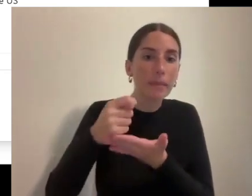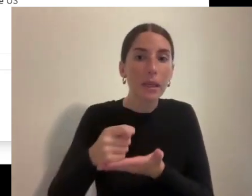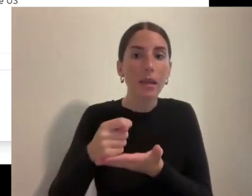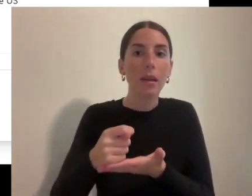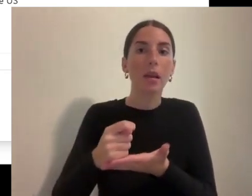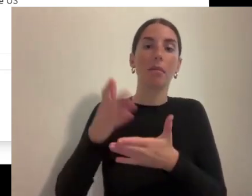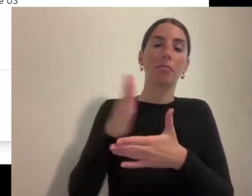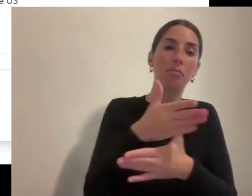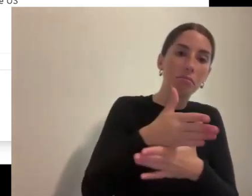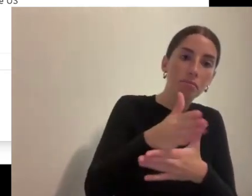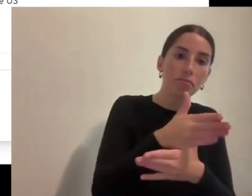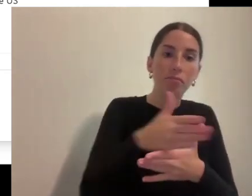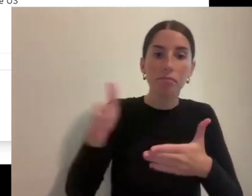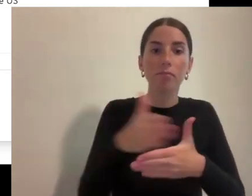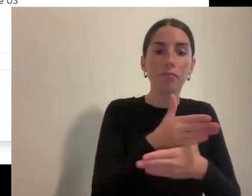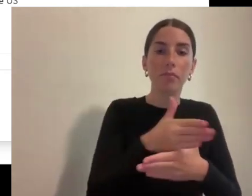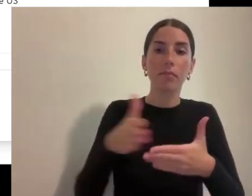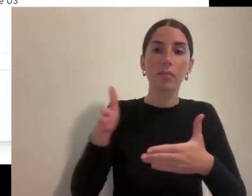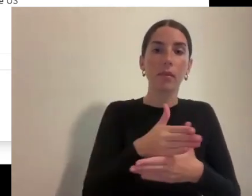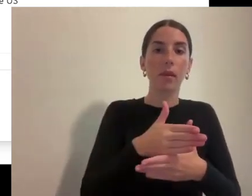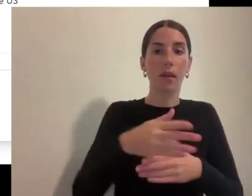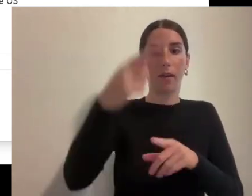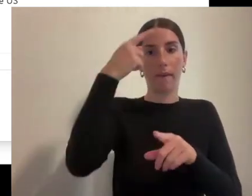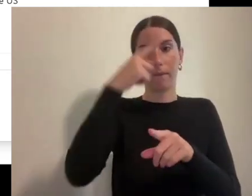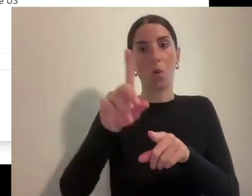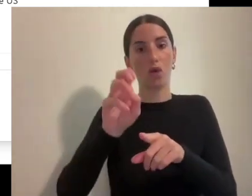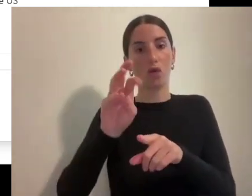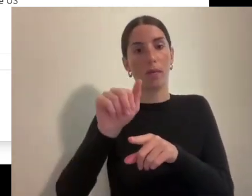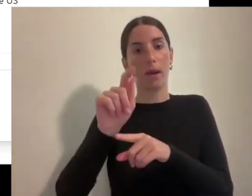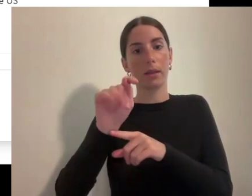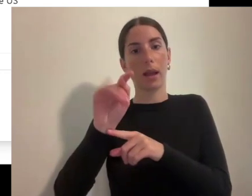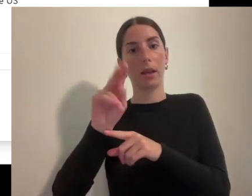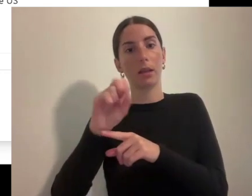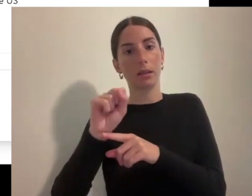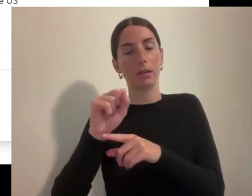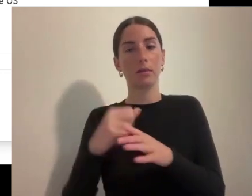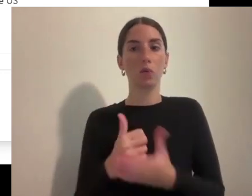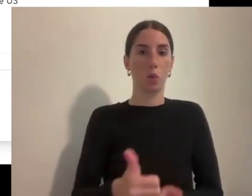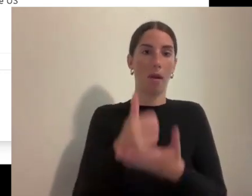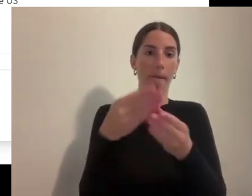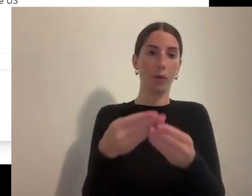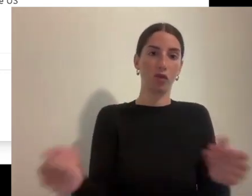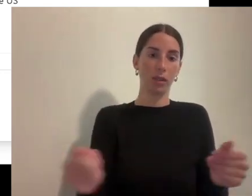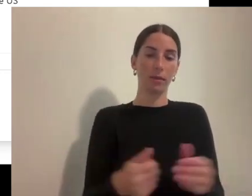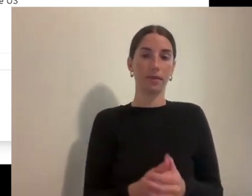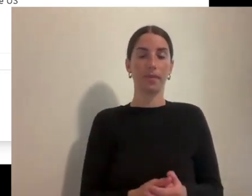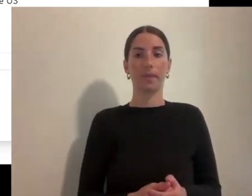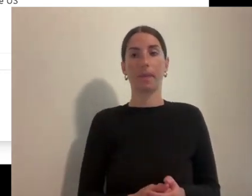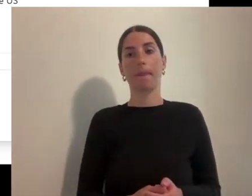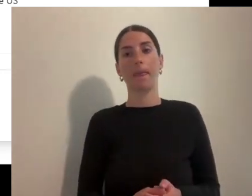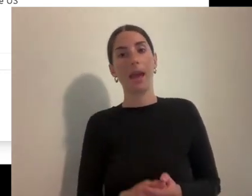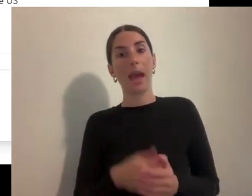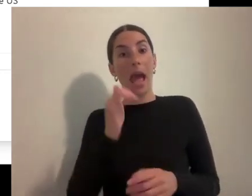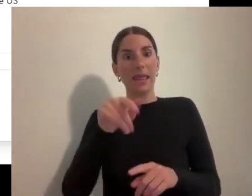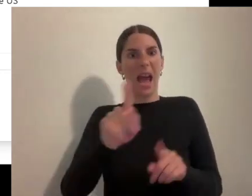moderate cases of drugs to treat atopic dermatitis. But this answer came from whatever